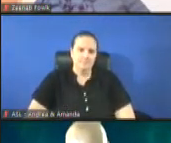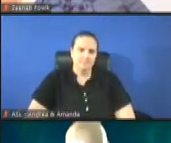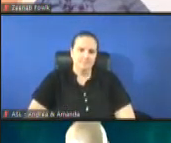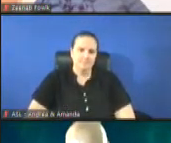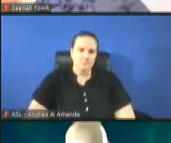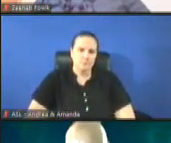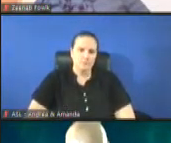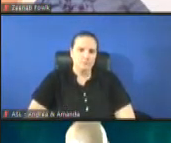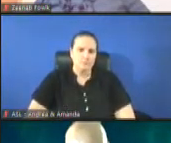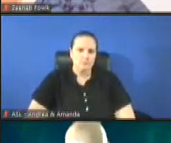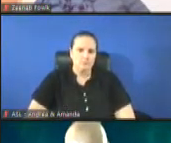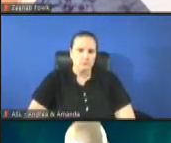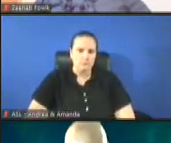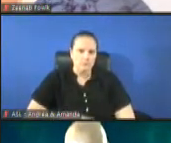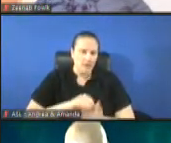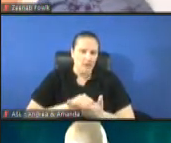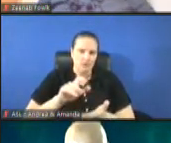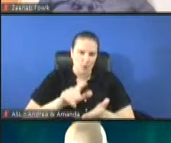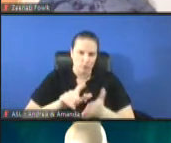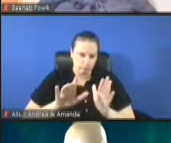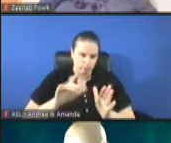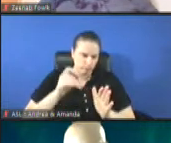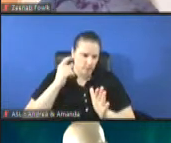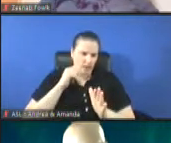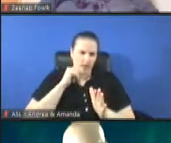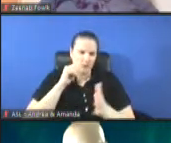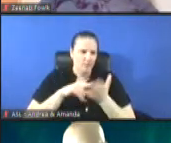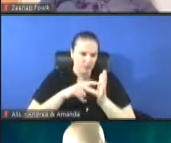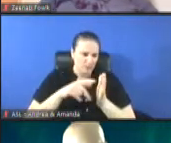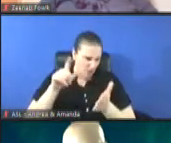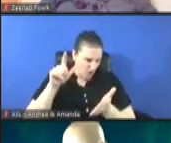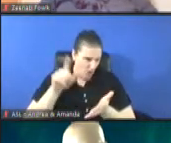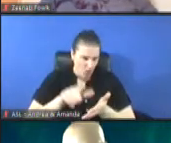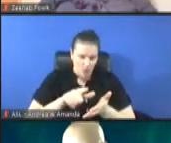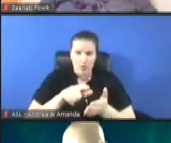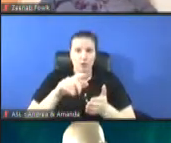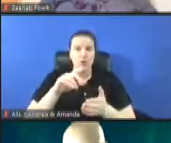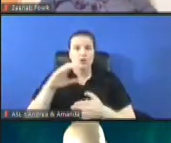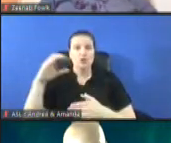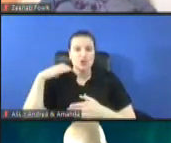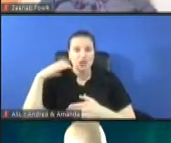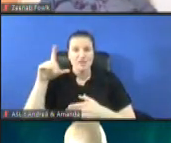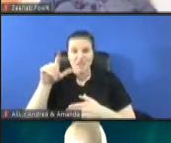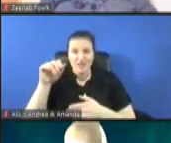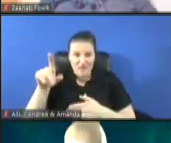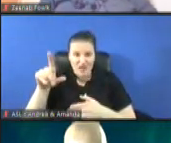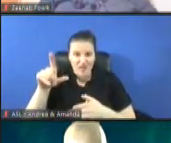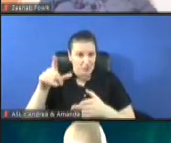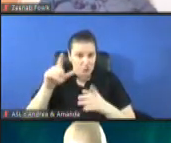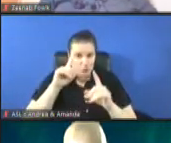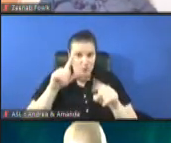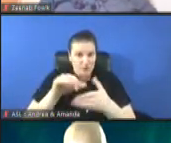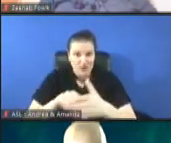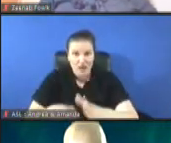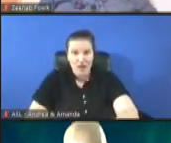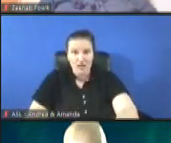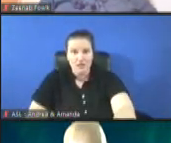And that's low. I understand that. I don't mean it to be low. Chief Lavelle, can you answer that? How is it